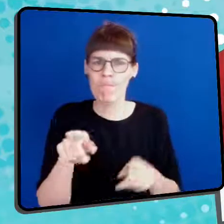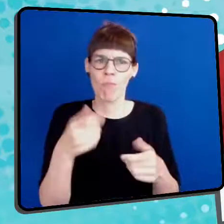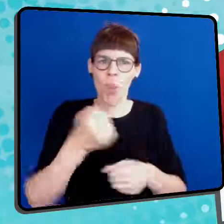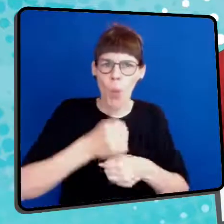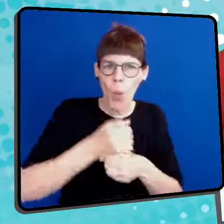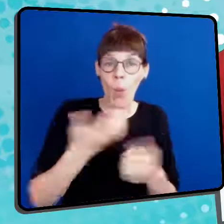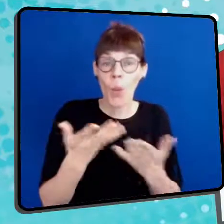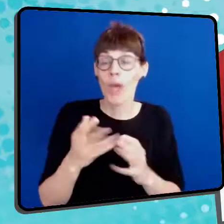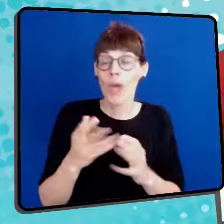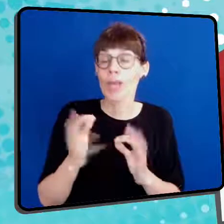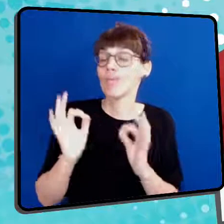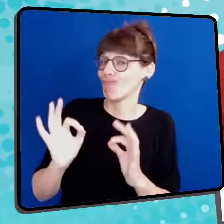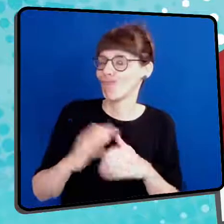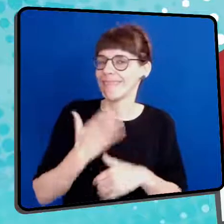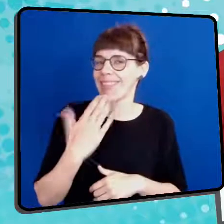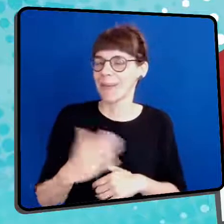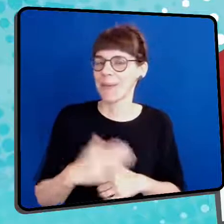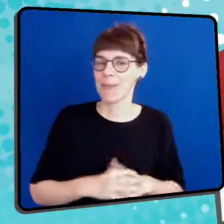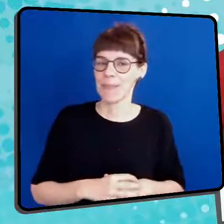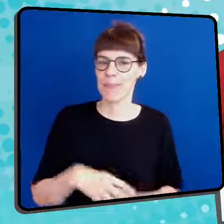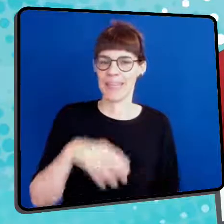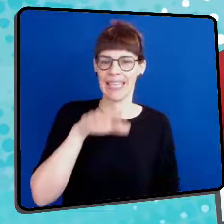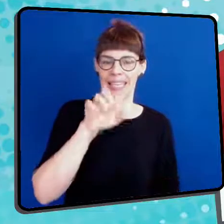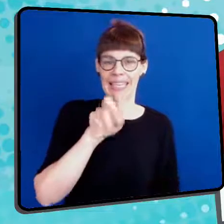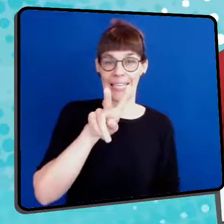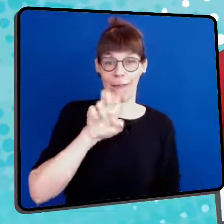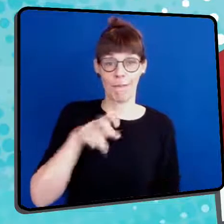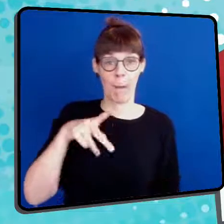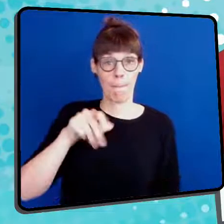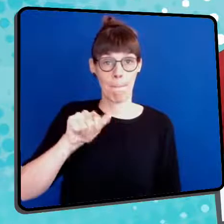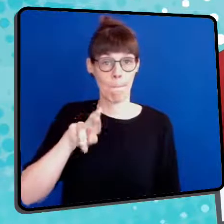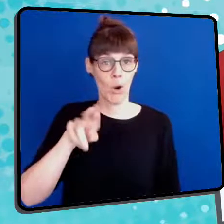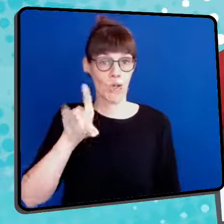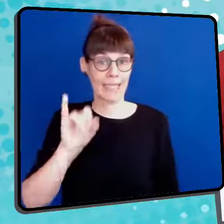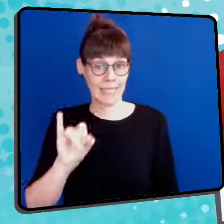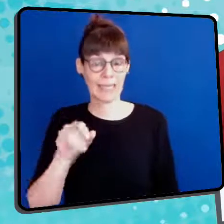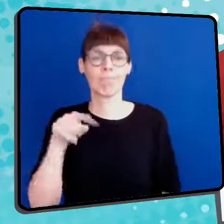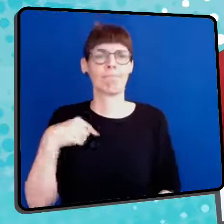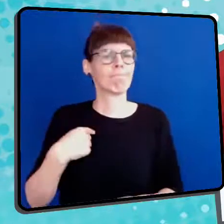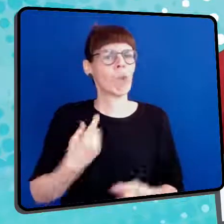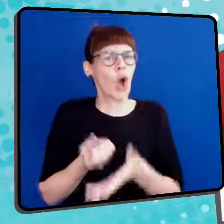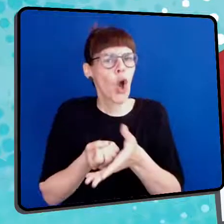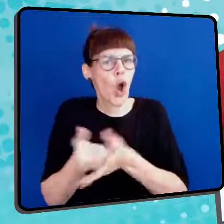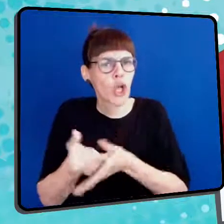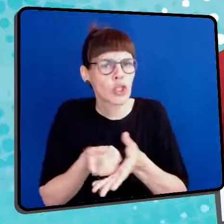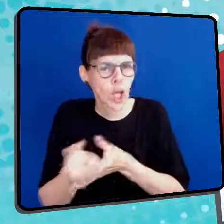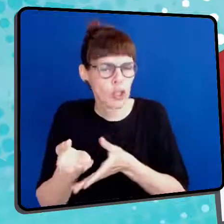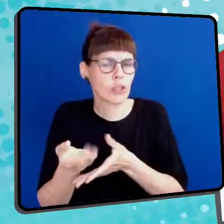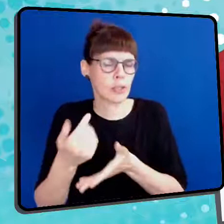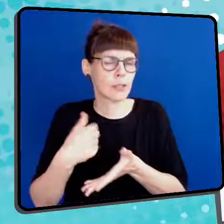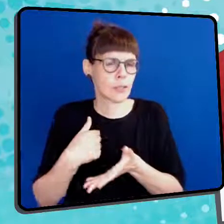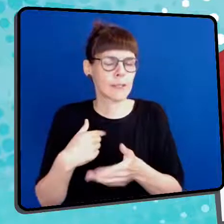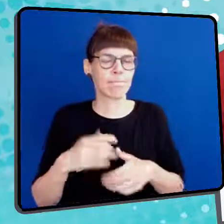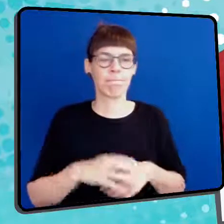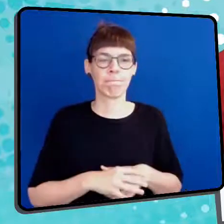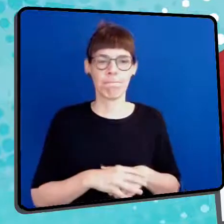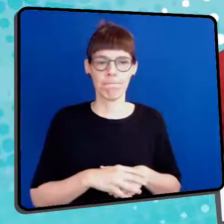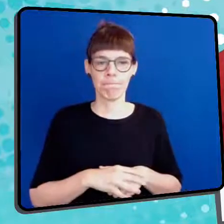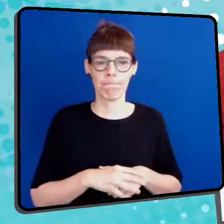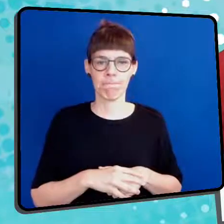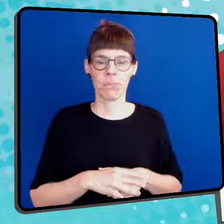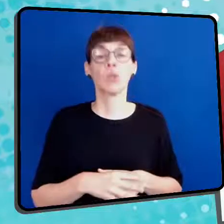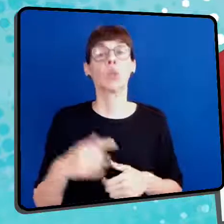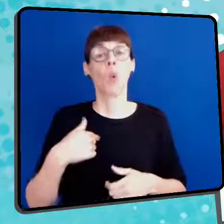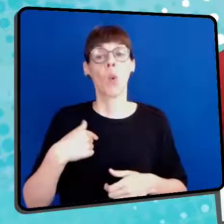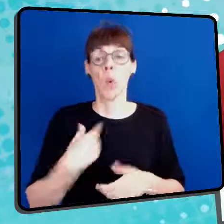you. So I'm Eve Pardi. I am working as a consultant right now at Avnad. And as a consultant,